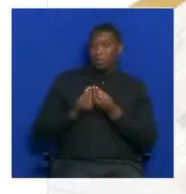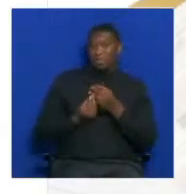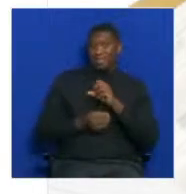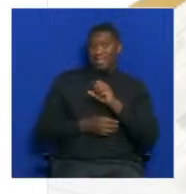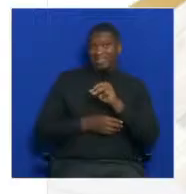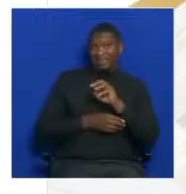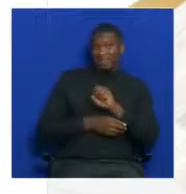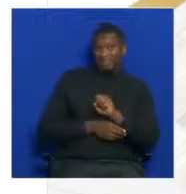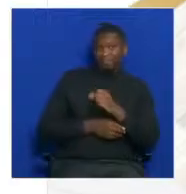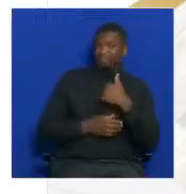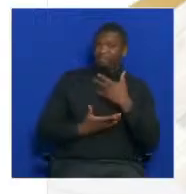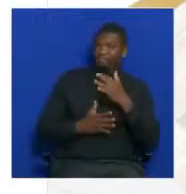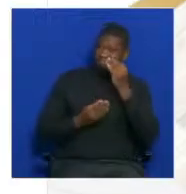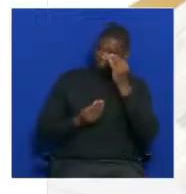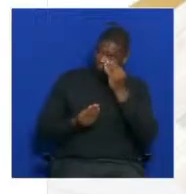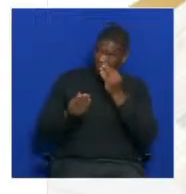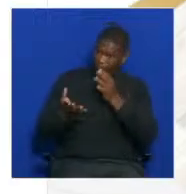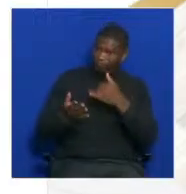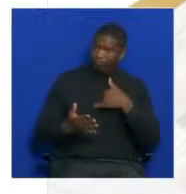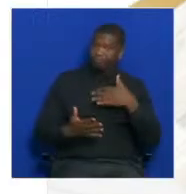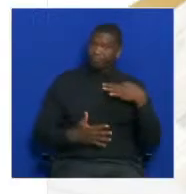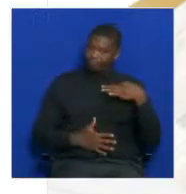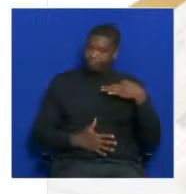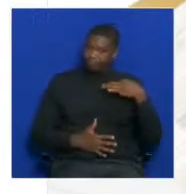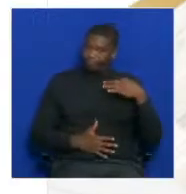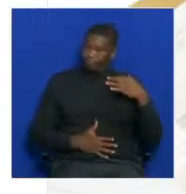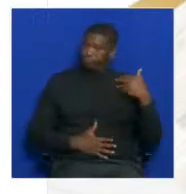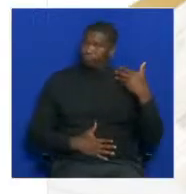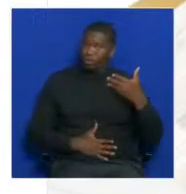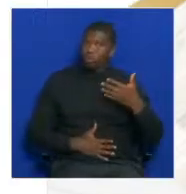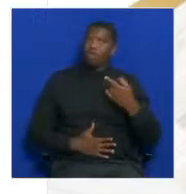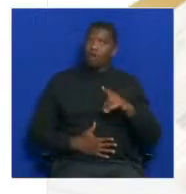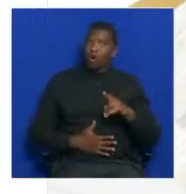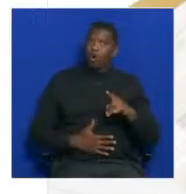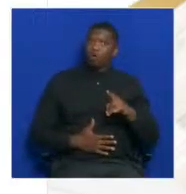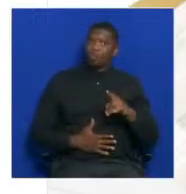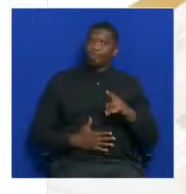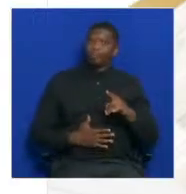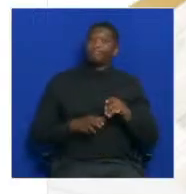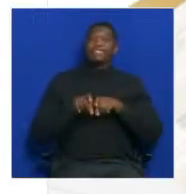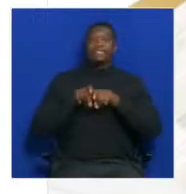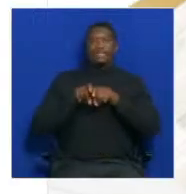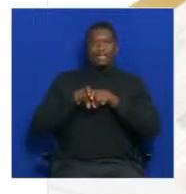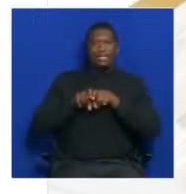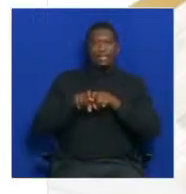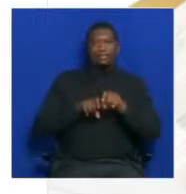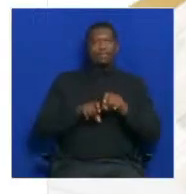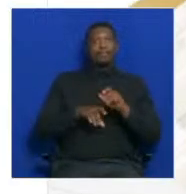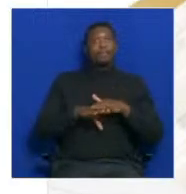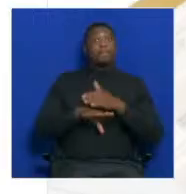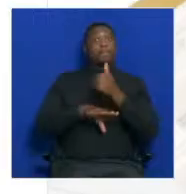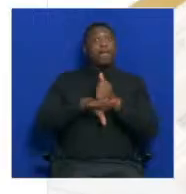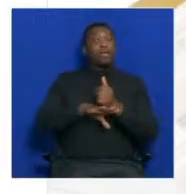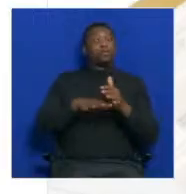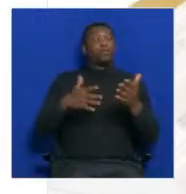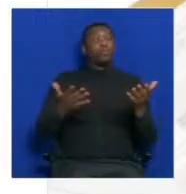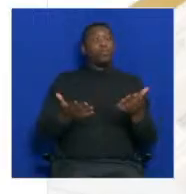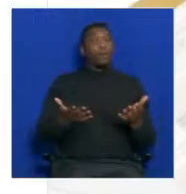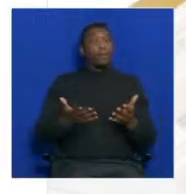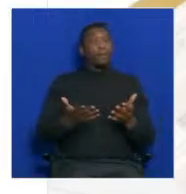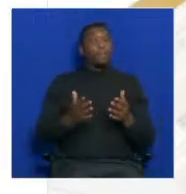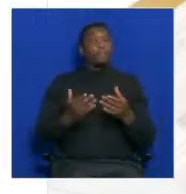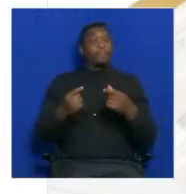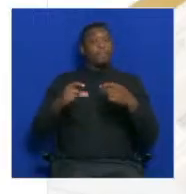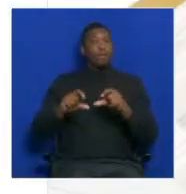also volunteering to be subjected to polygraph test based on paragraph 4.2 of the findings of the